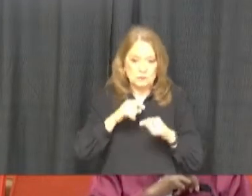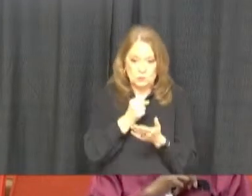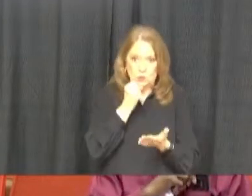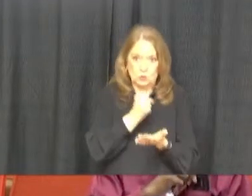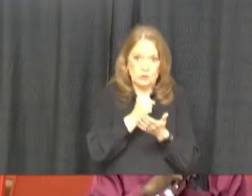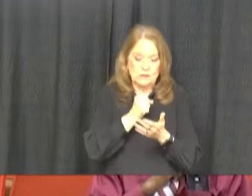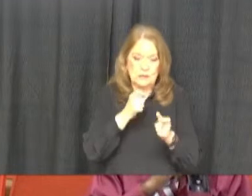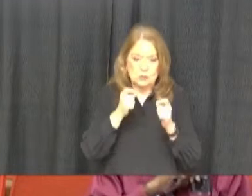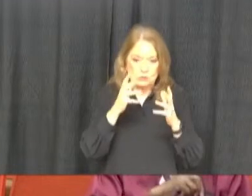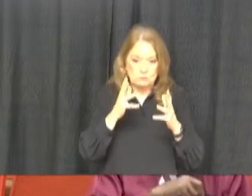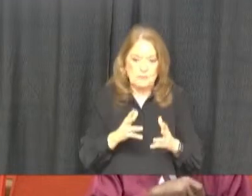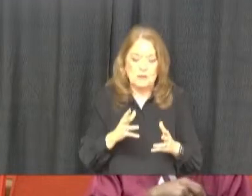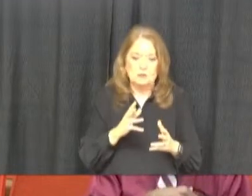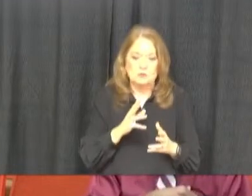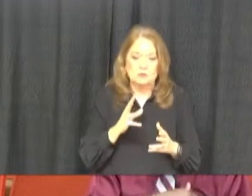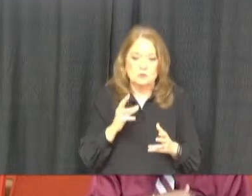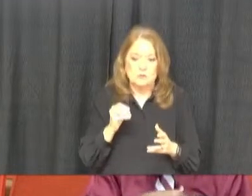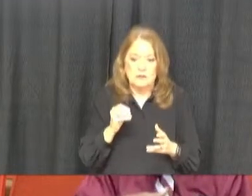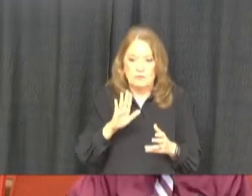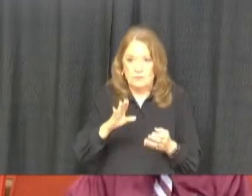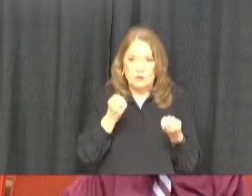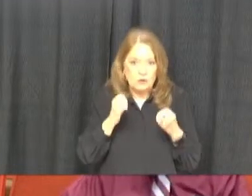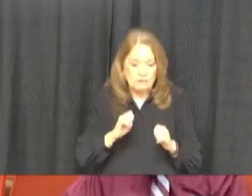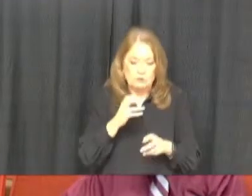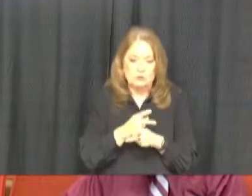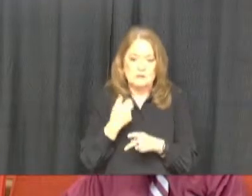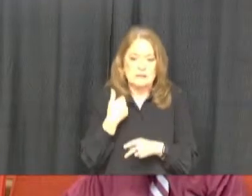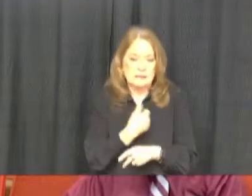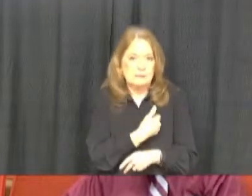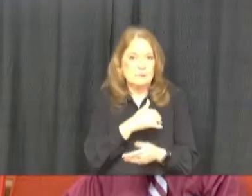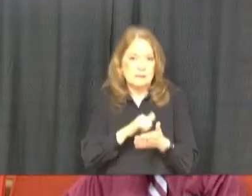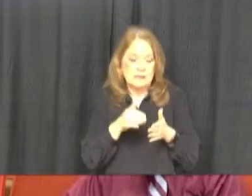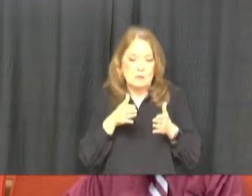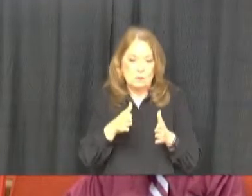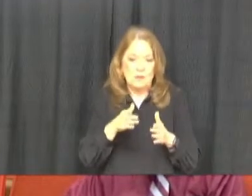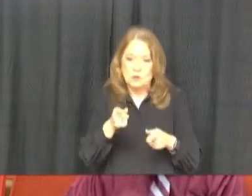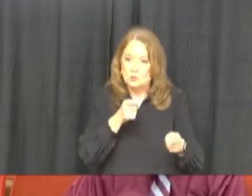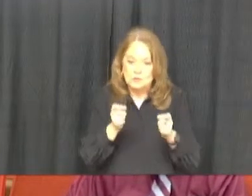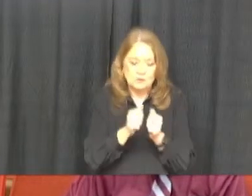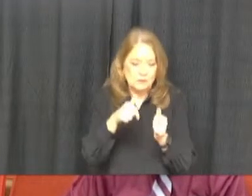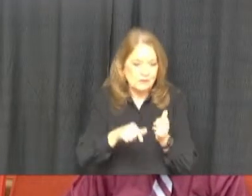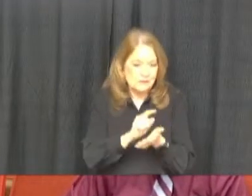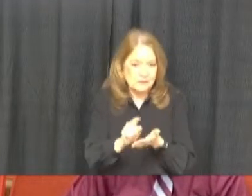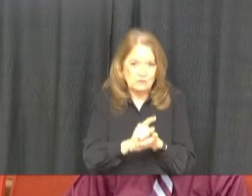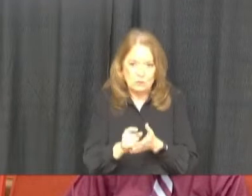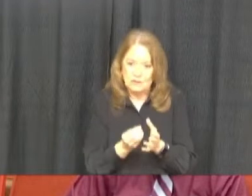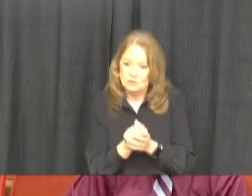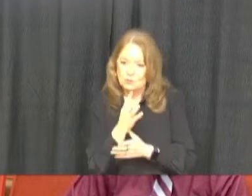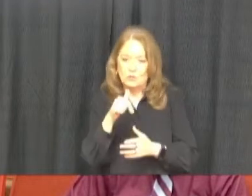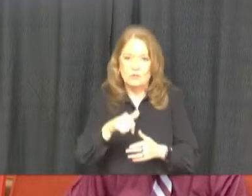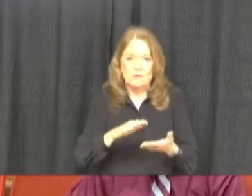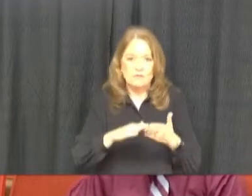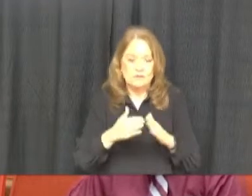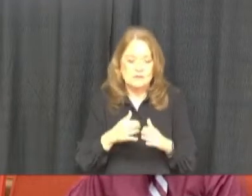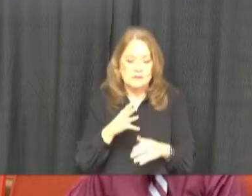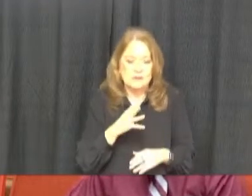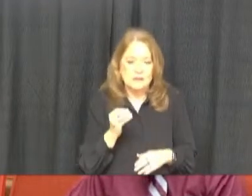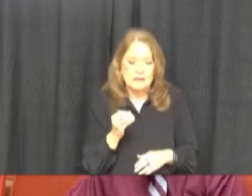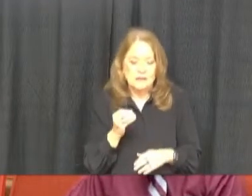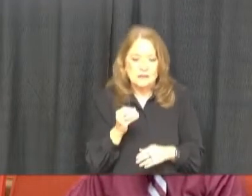accreditation managers and the efforts they do to keep us that. You all deal with this every week, the growth of this city.